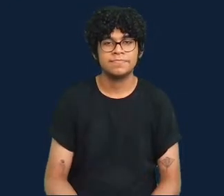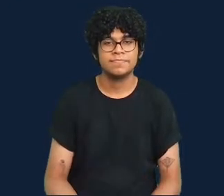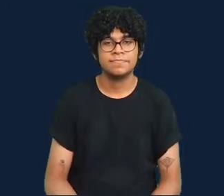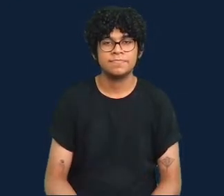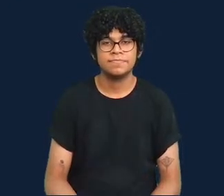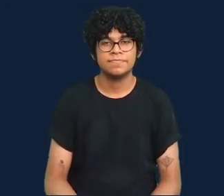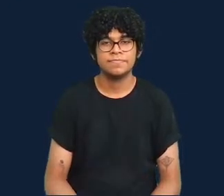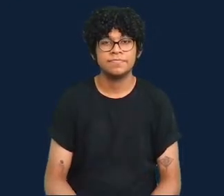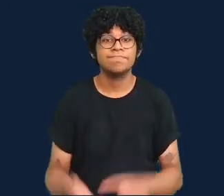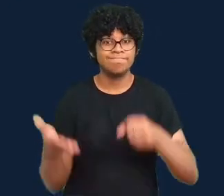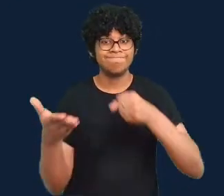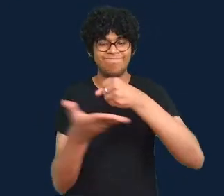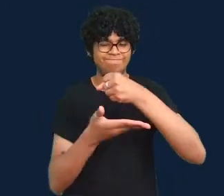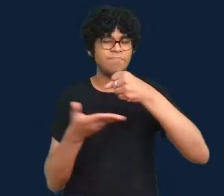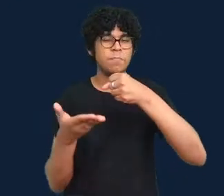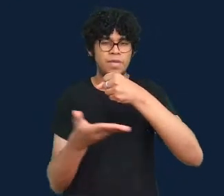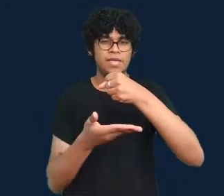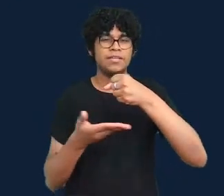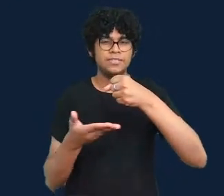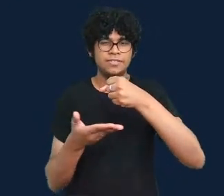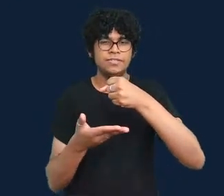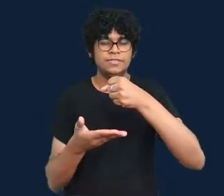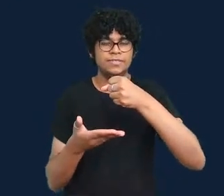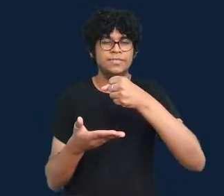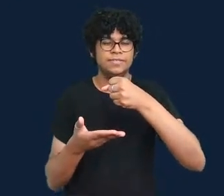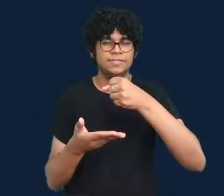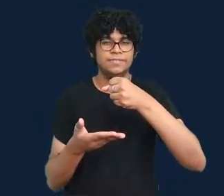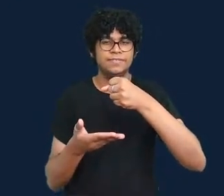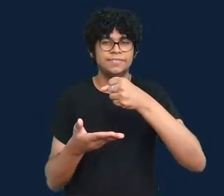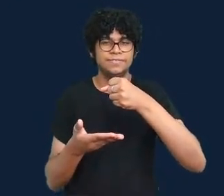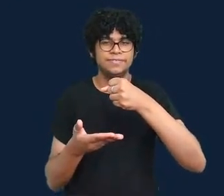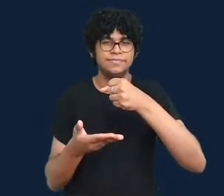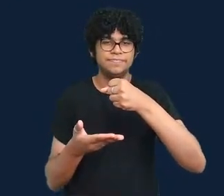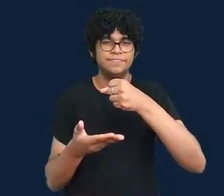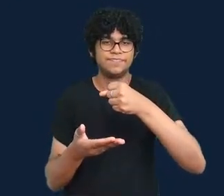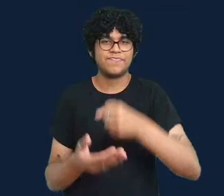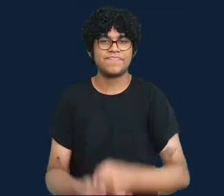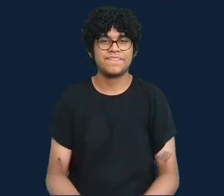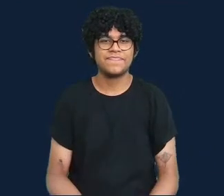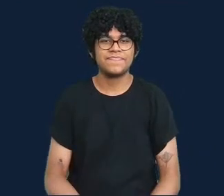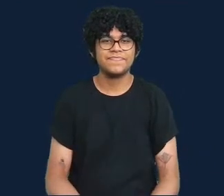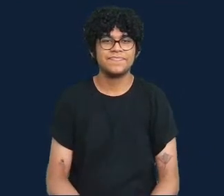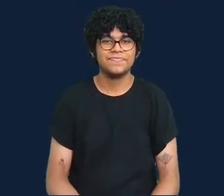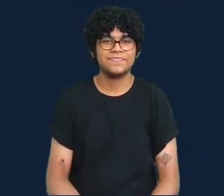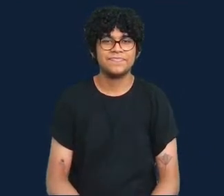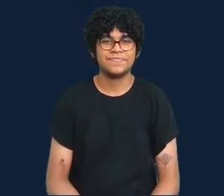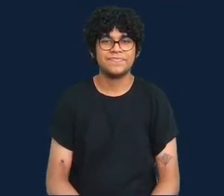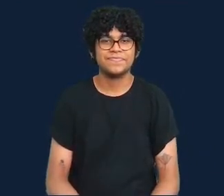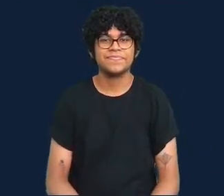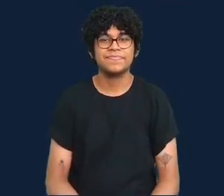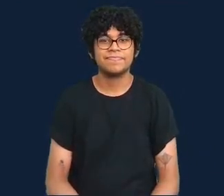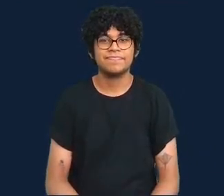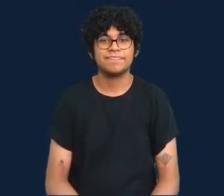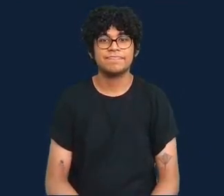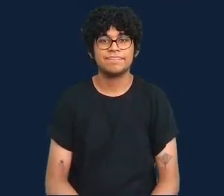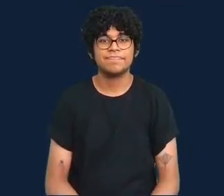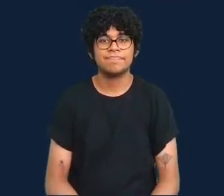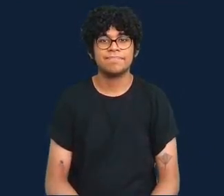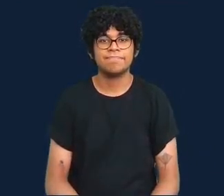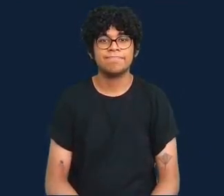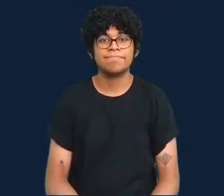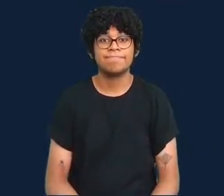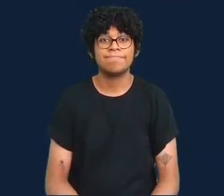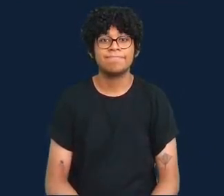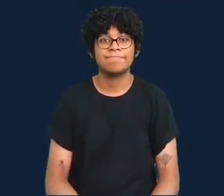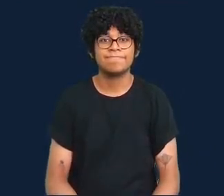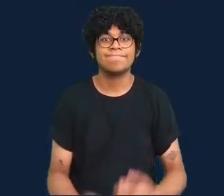was around how do we think of interesting questions to ask data sets, which is just also